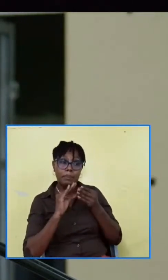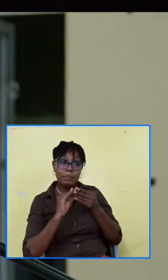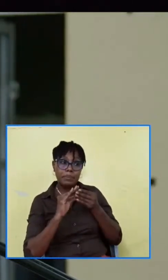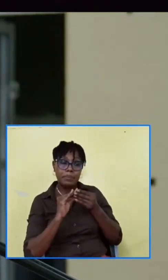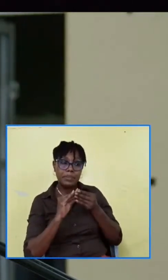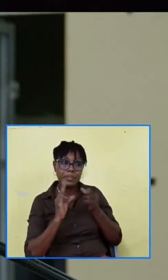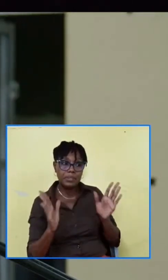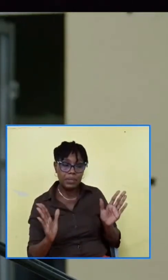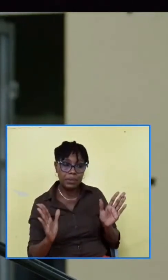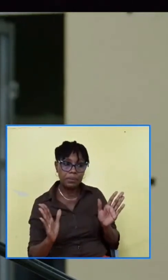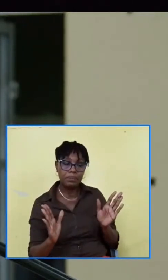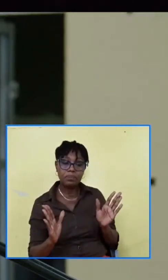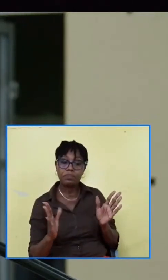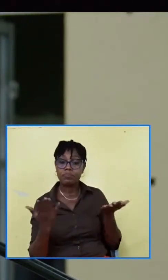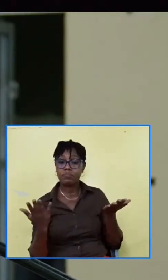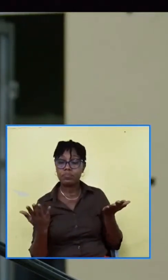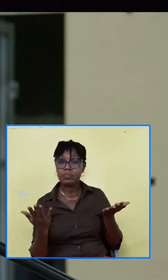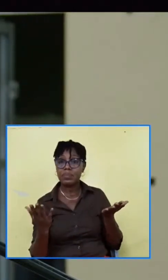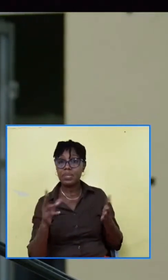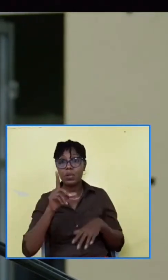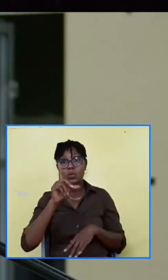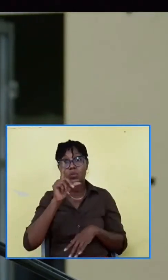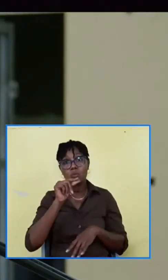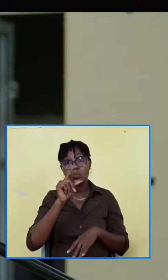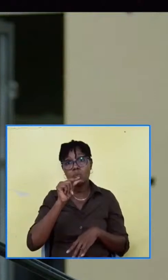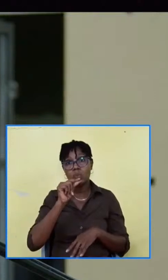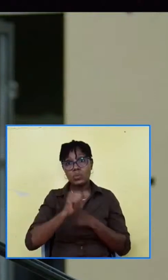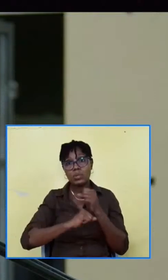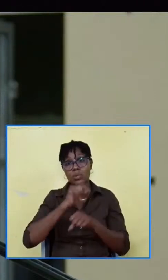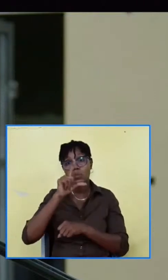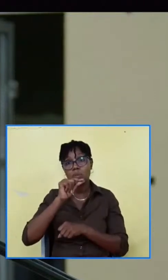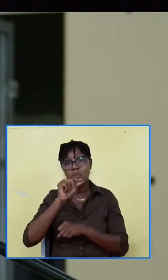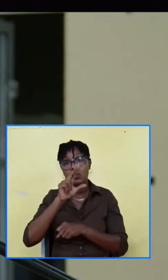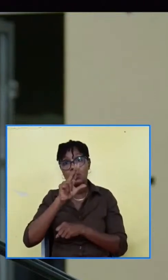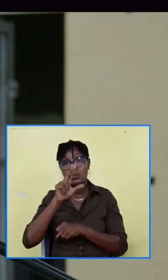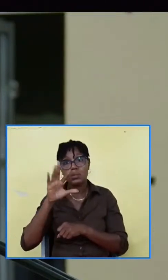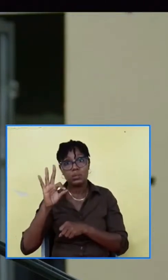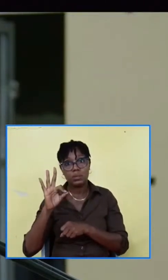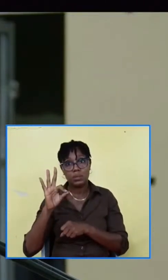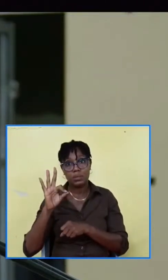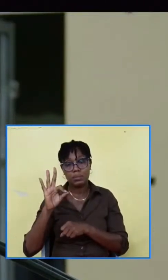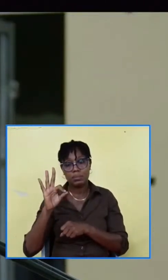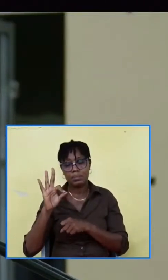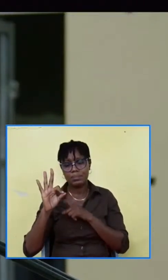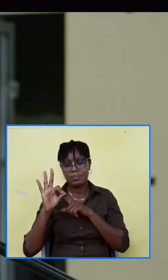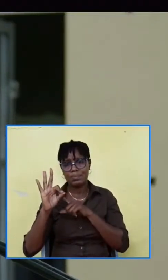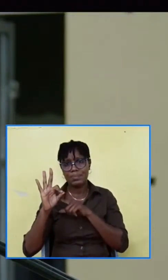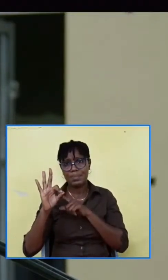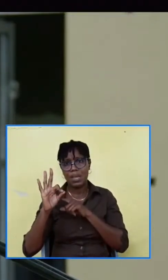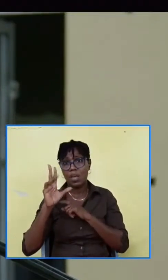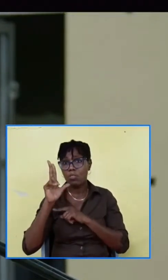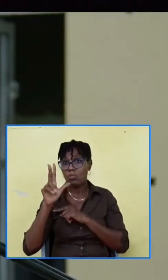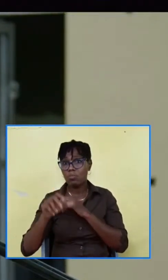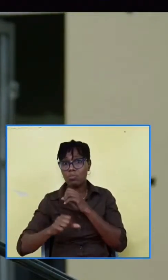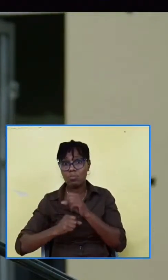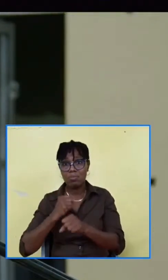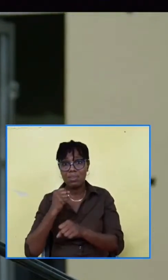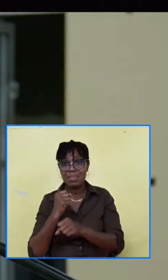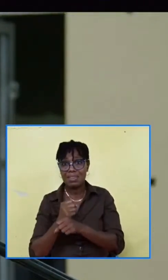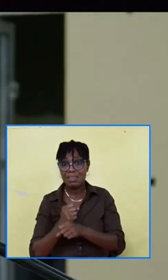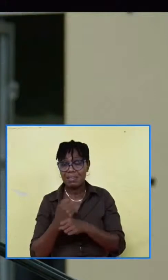would have been, you said 2039 versus 2036. Okay. So that 3 years over those 19 is